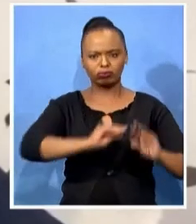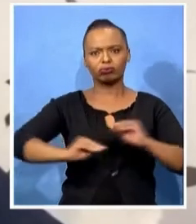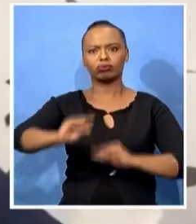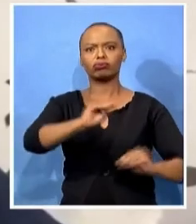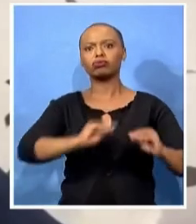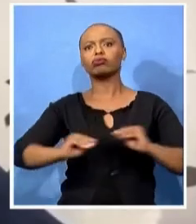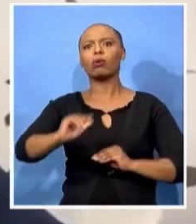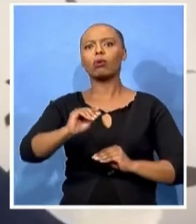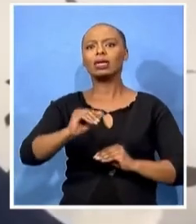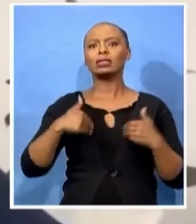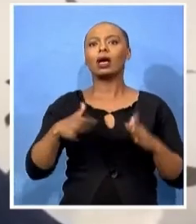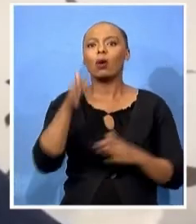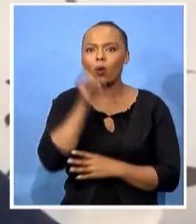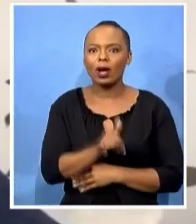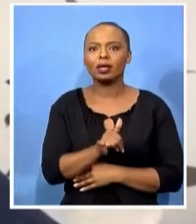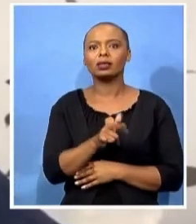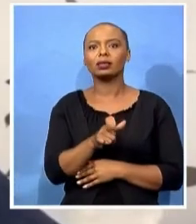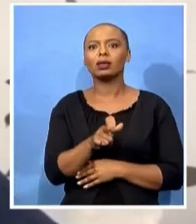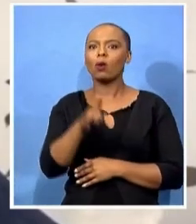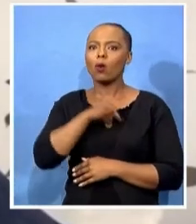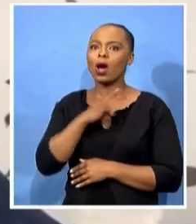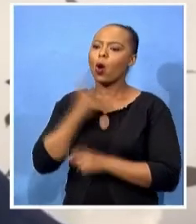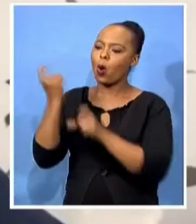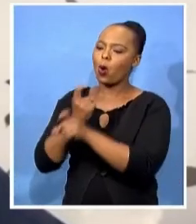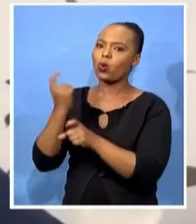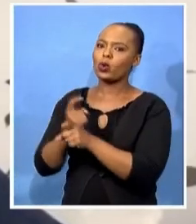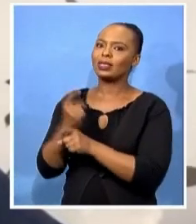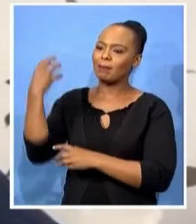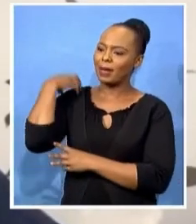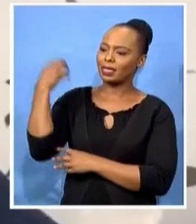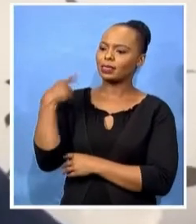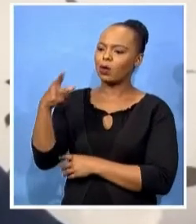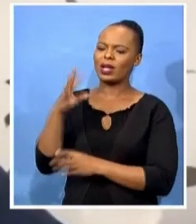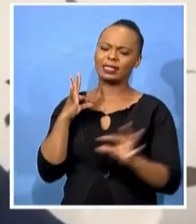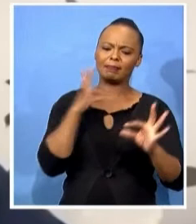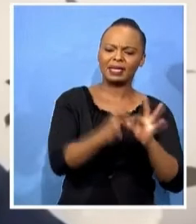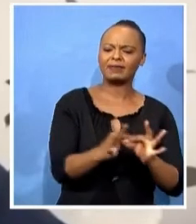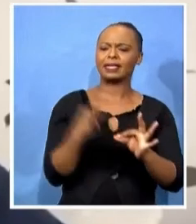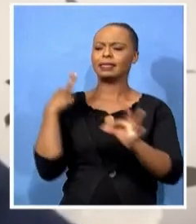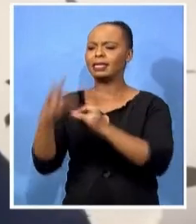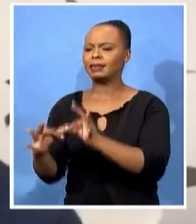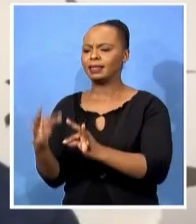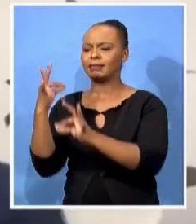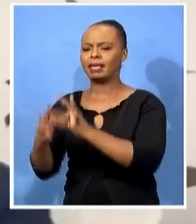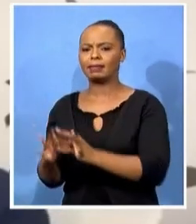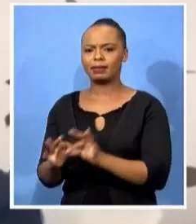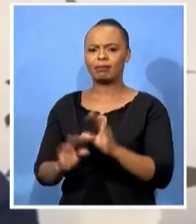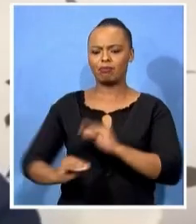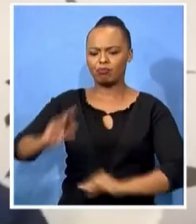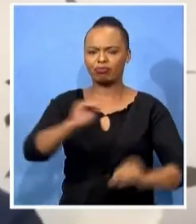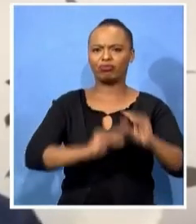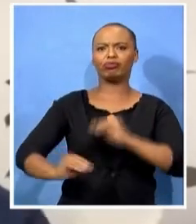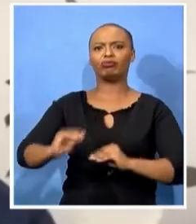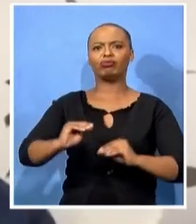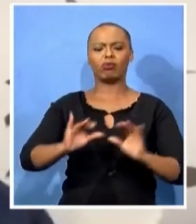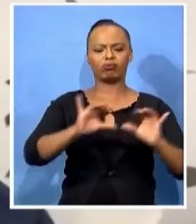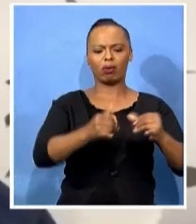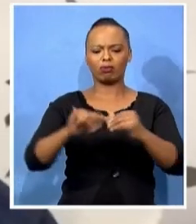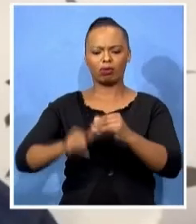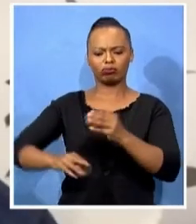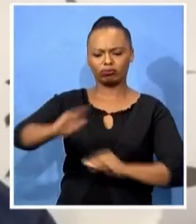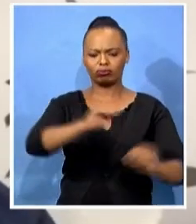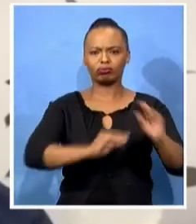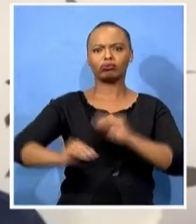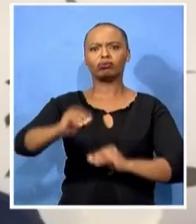are pressed on specifics about these bilateral engagements, you often refer to saying, these are